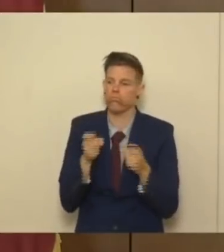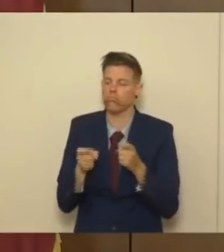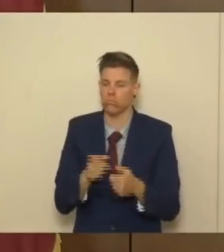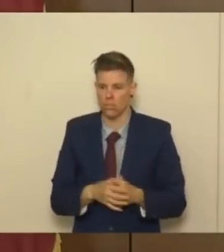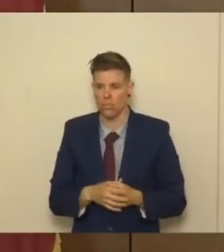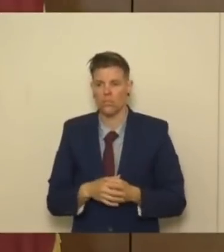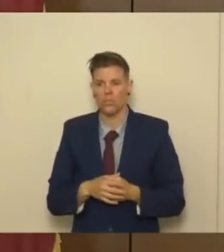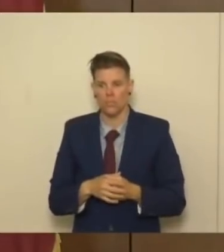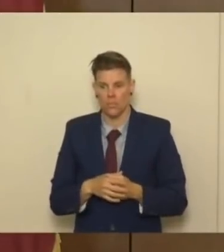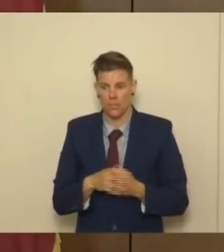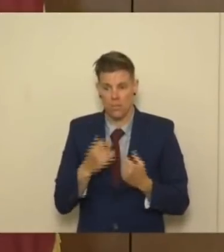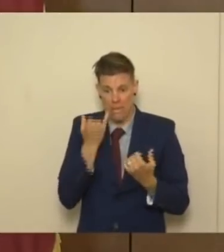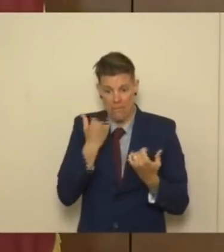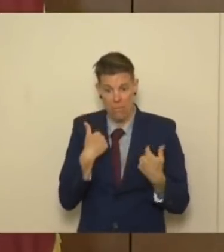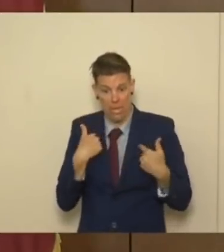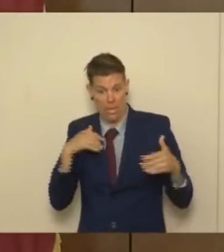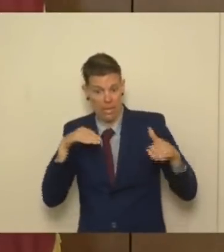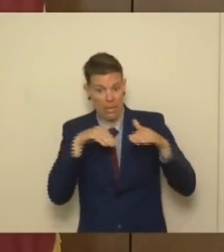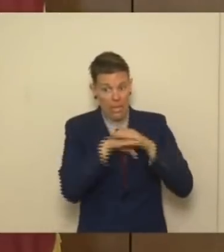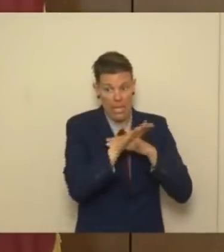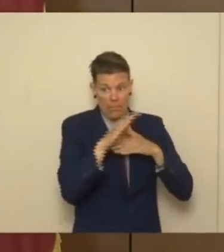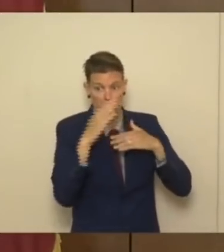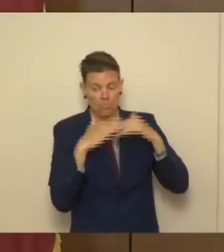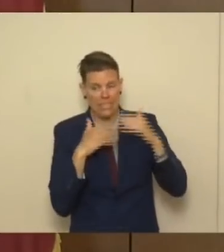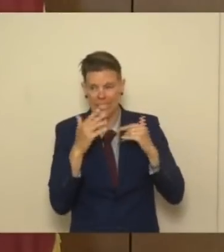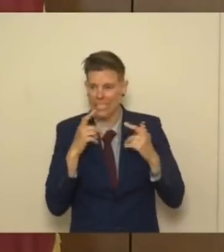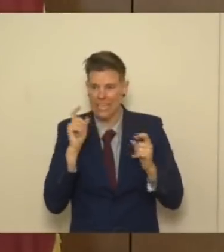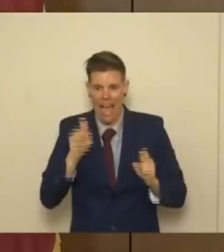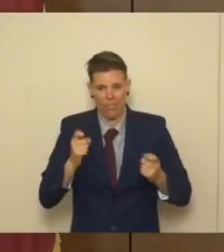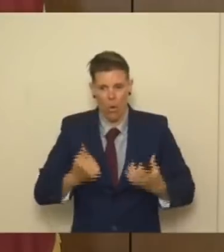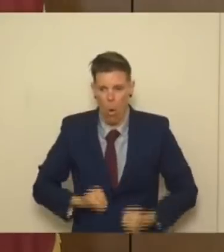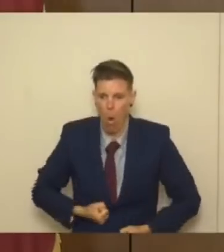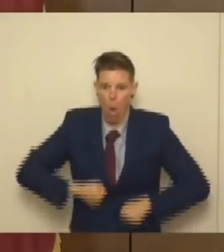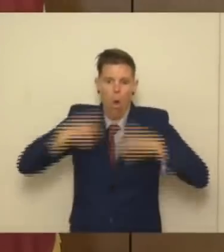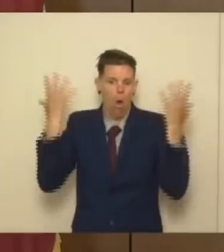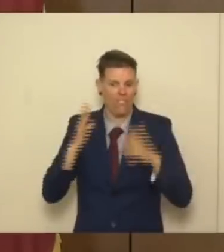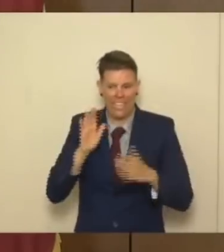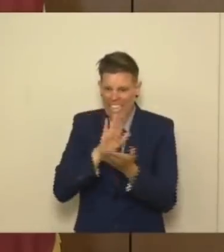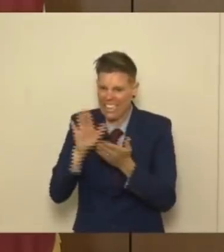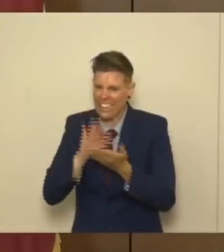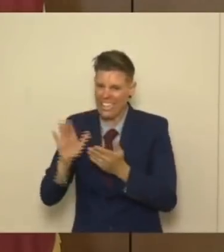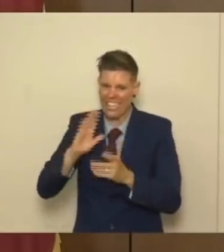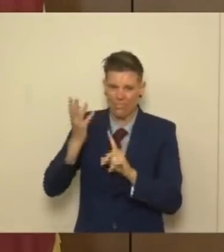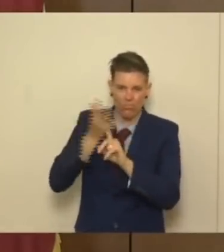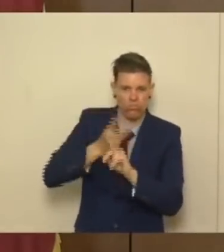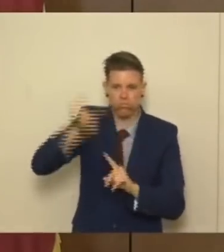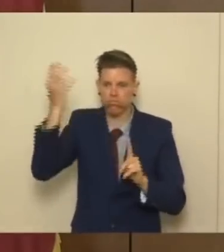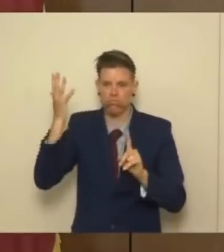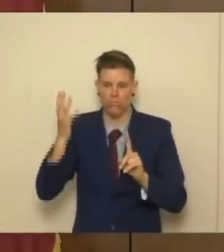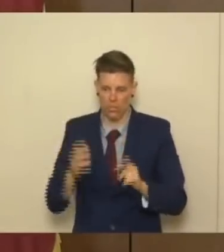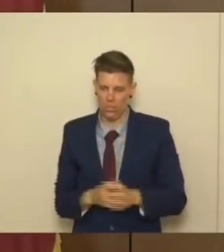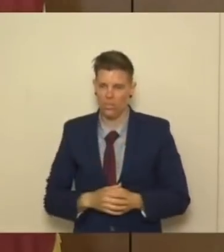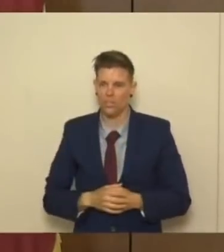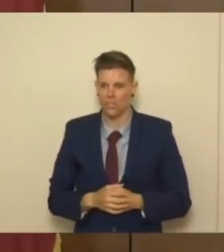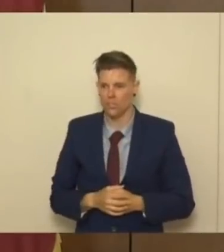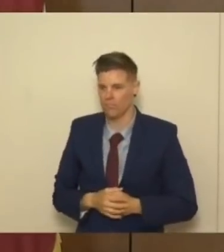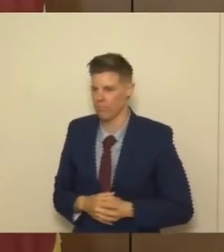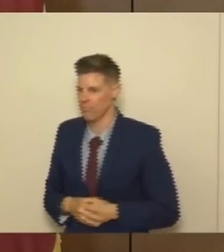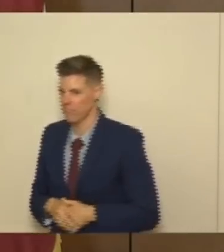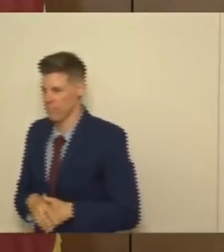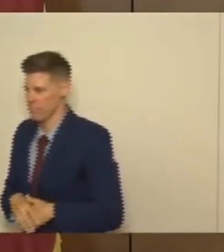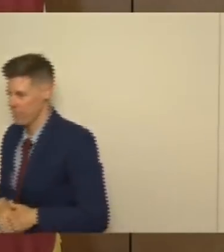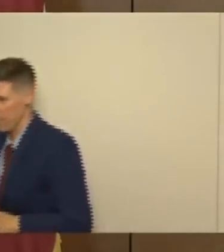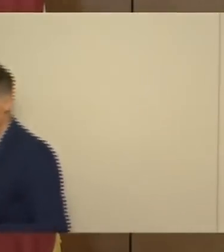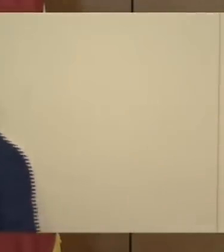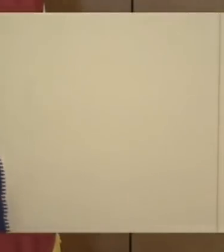I can't promise New Mexicans that we can do that. We haven't seen that occur anywhere, even in hospitals who arguably